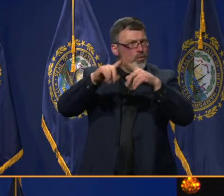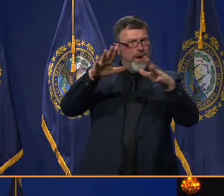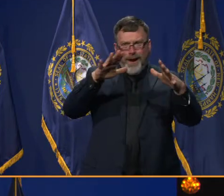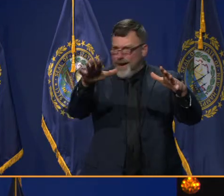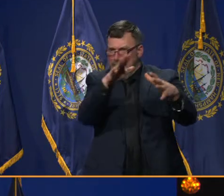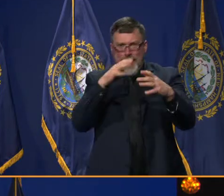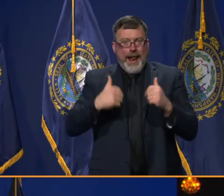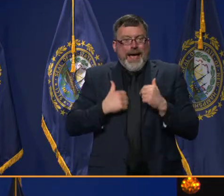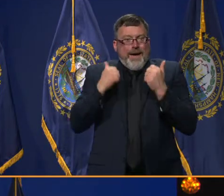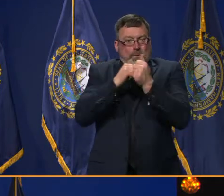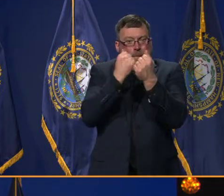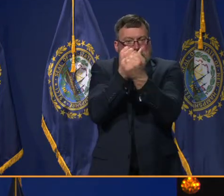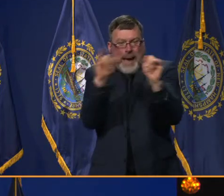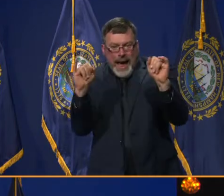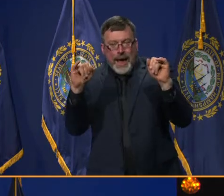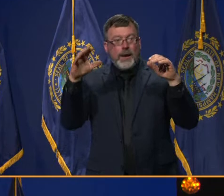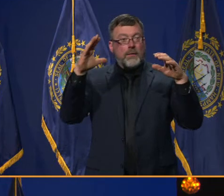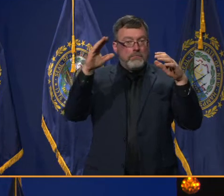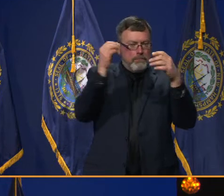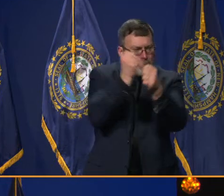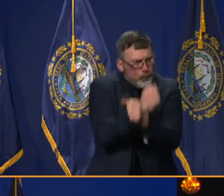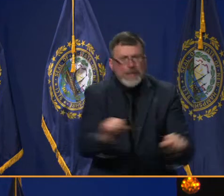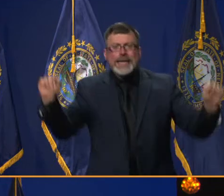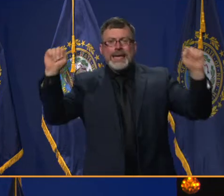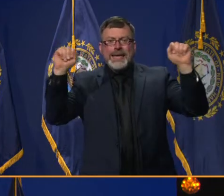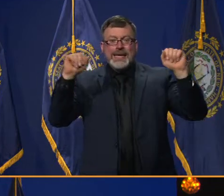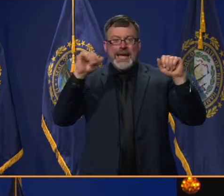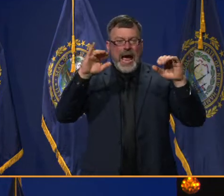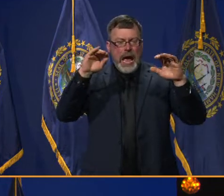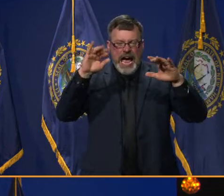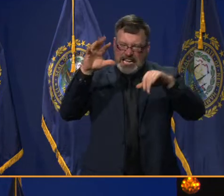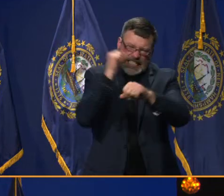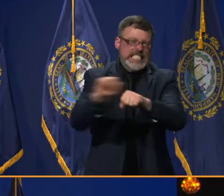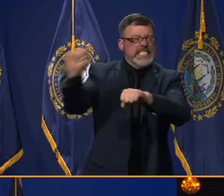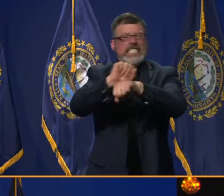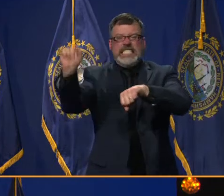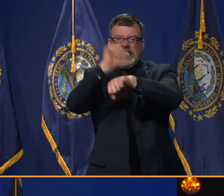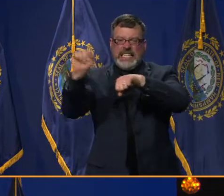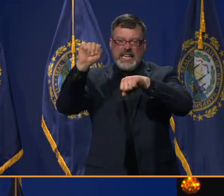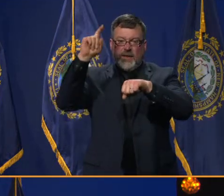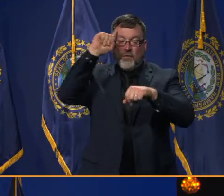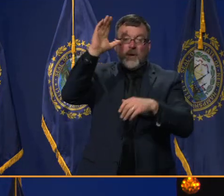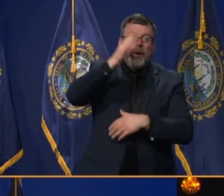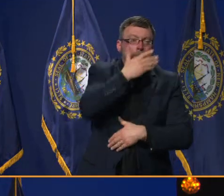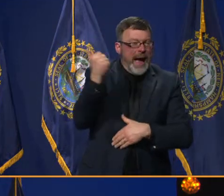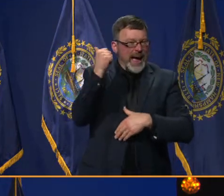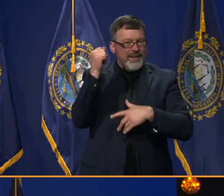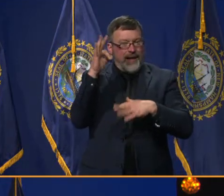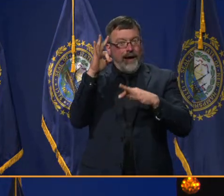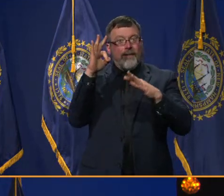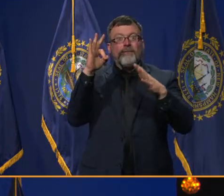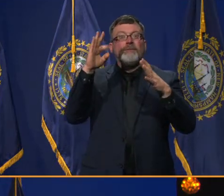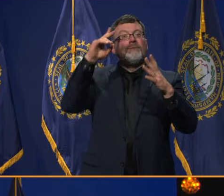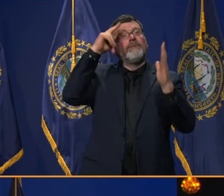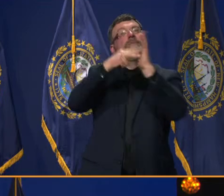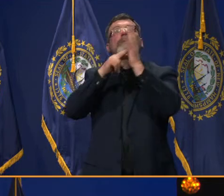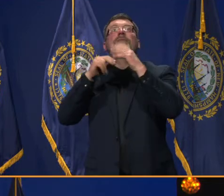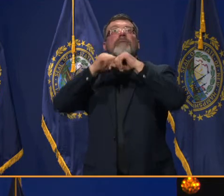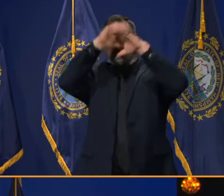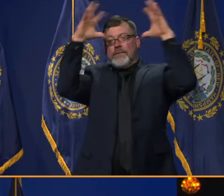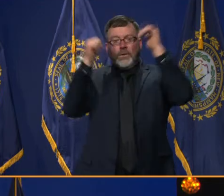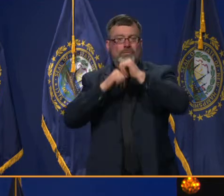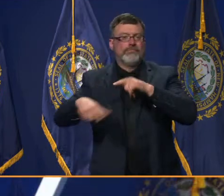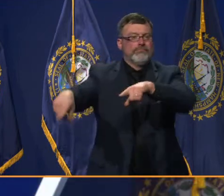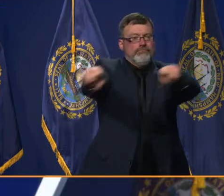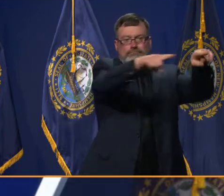with independence and with freedom while fiercely fighting for the best interests of our neighbors and our state and our country.